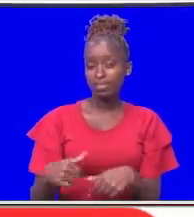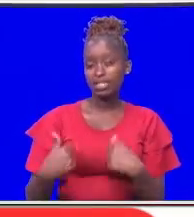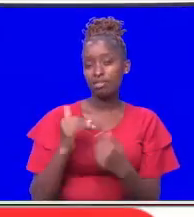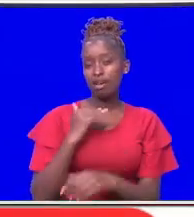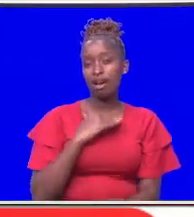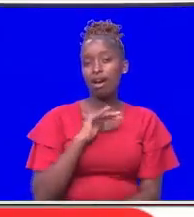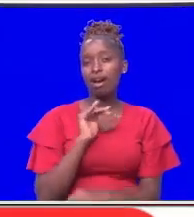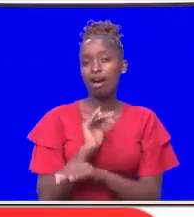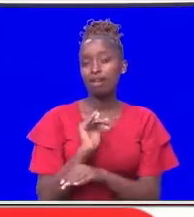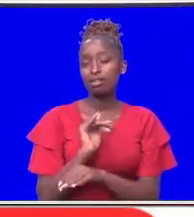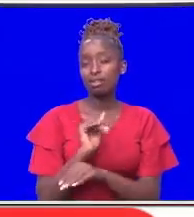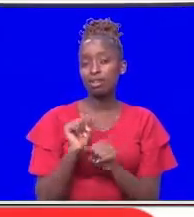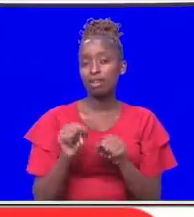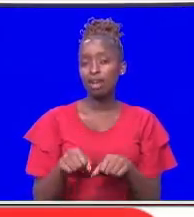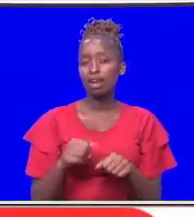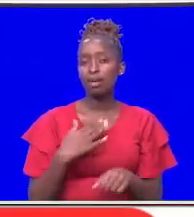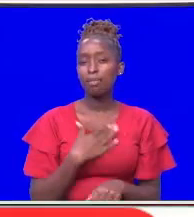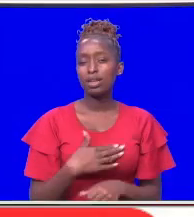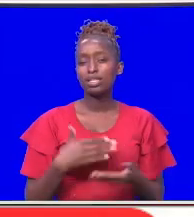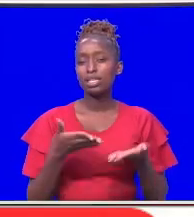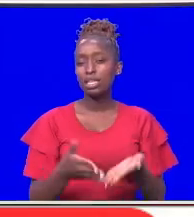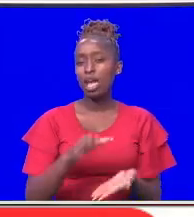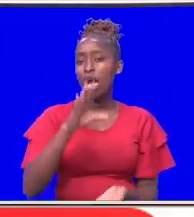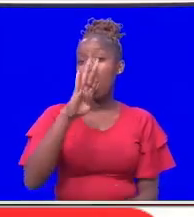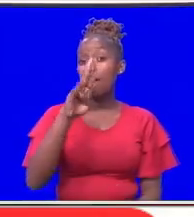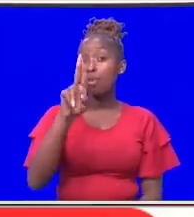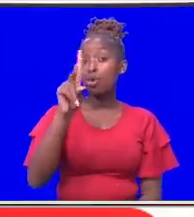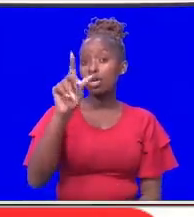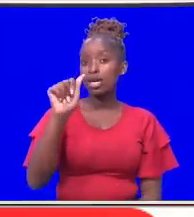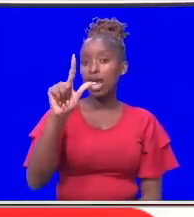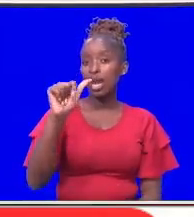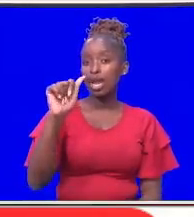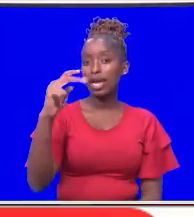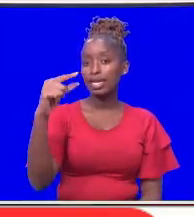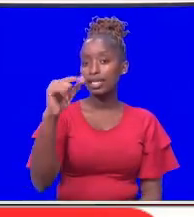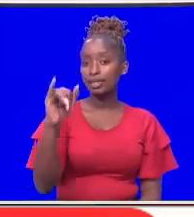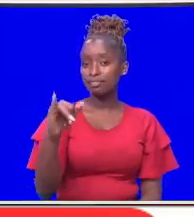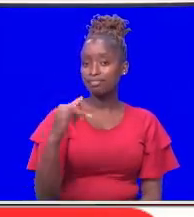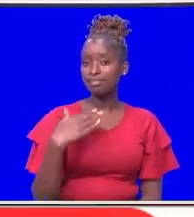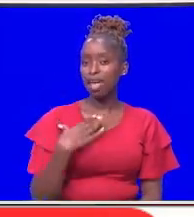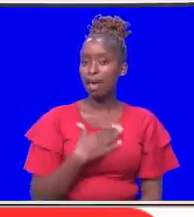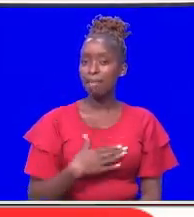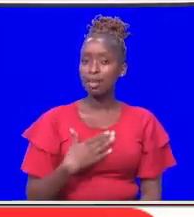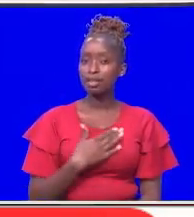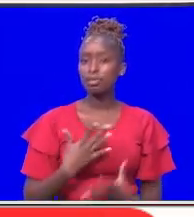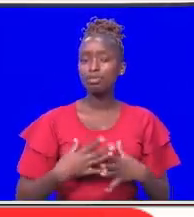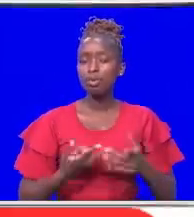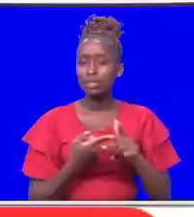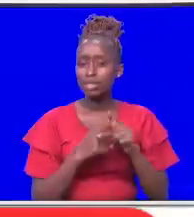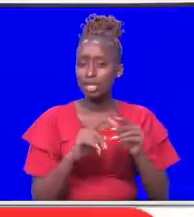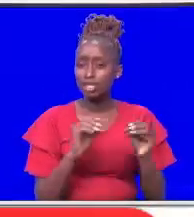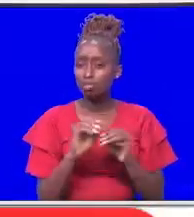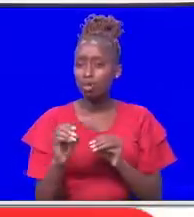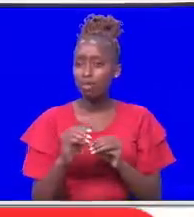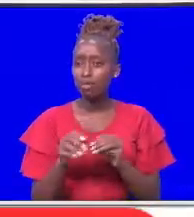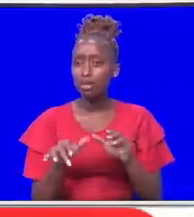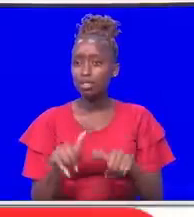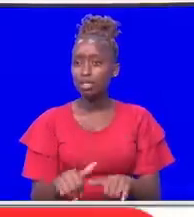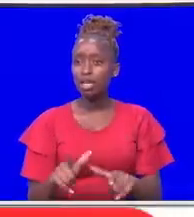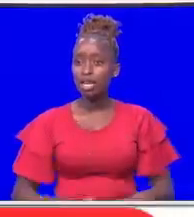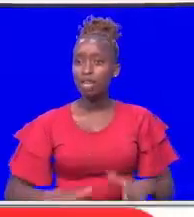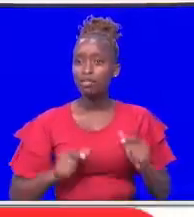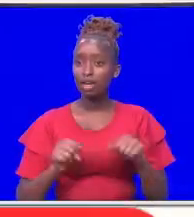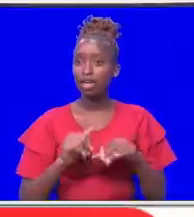hapa kwanza hapa Budalangi, watu waanze kuhama wahamie mahali safe. Na nafurahi